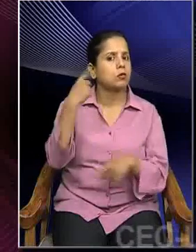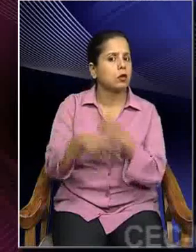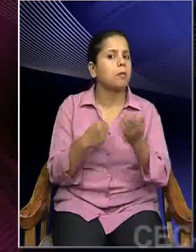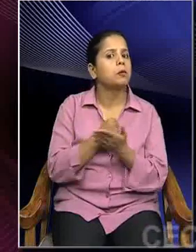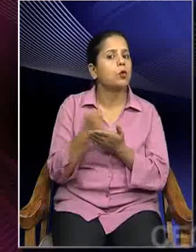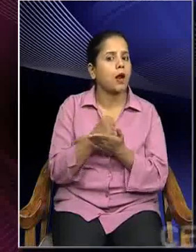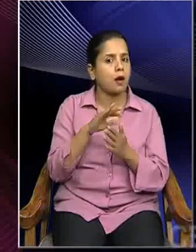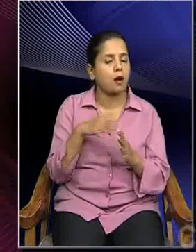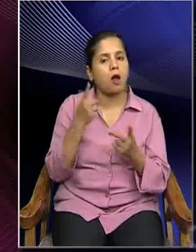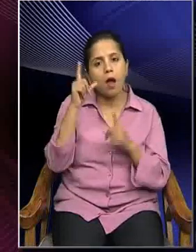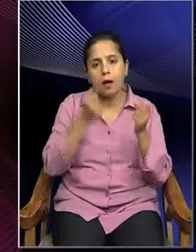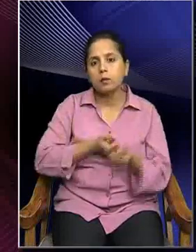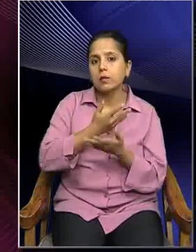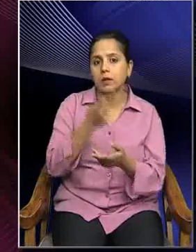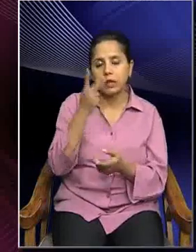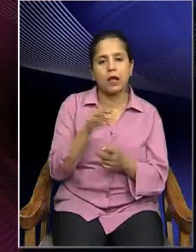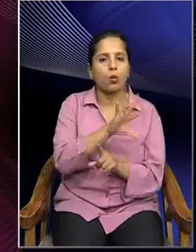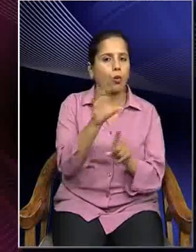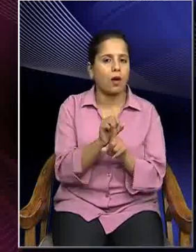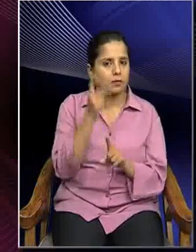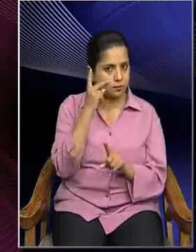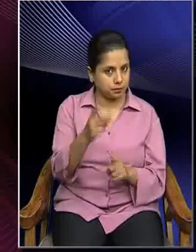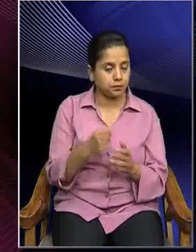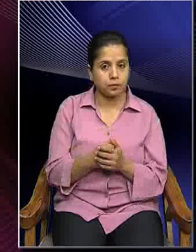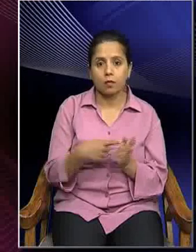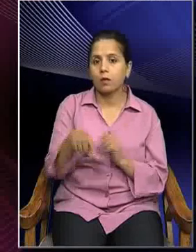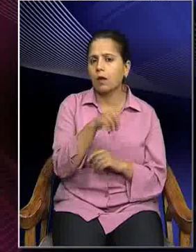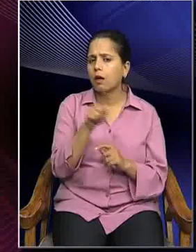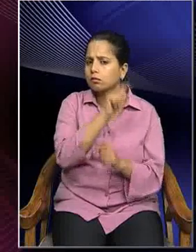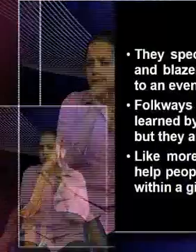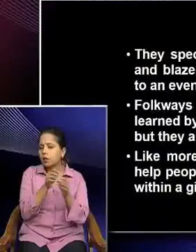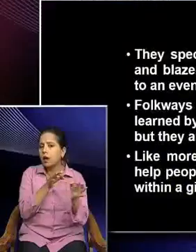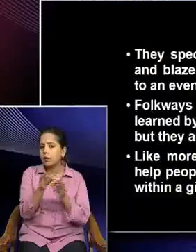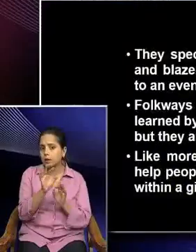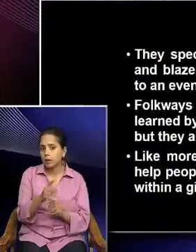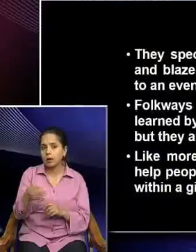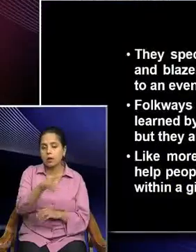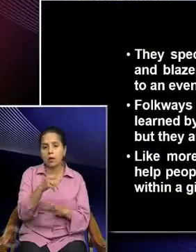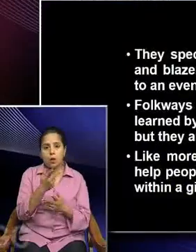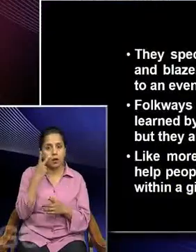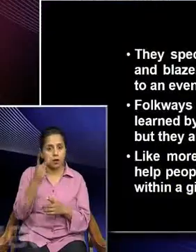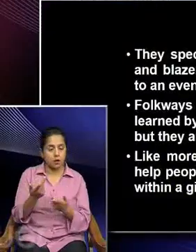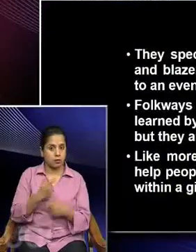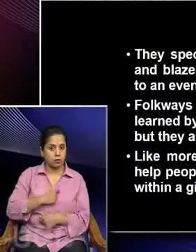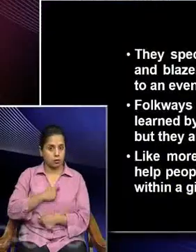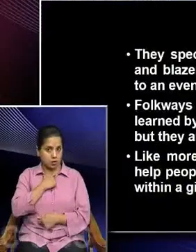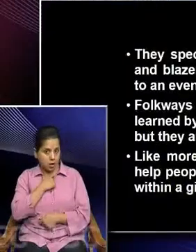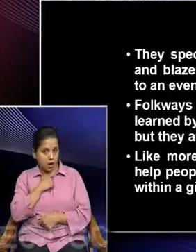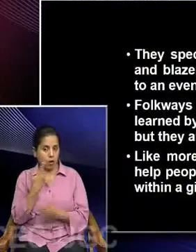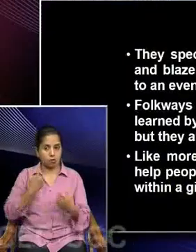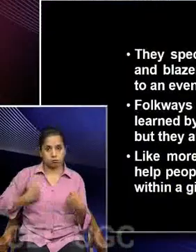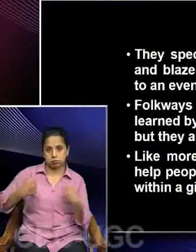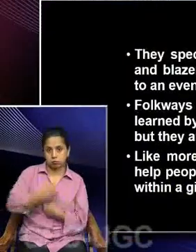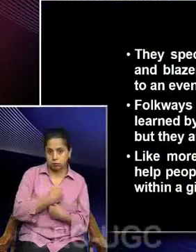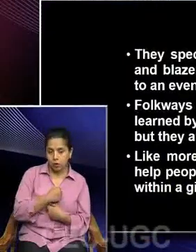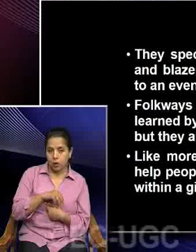and expression of a culture. They specify whether to wear a tie and a blazer or